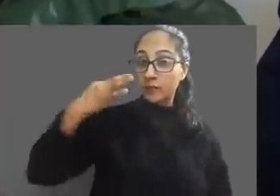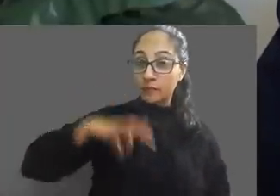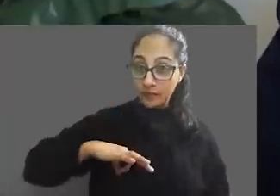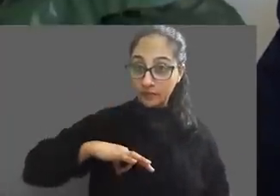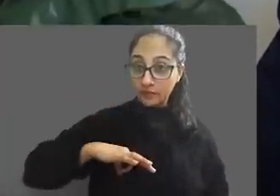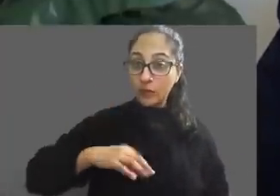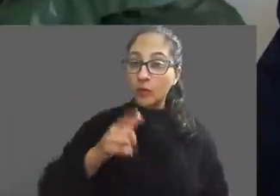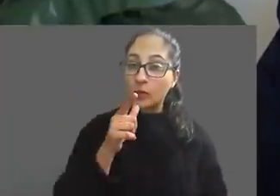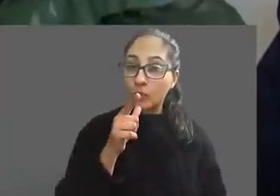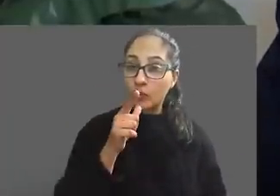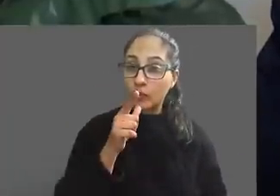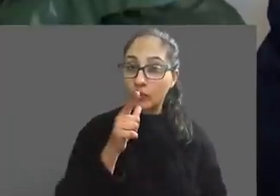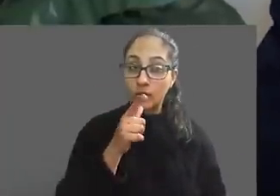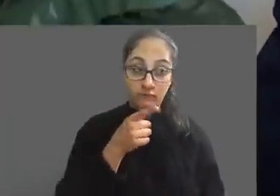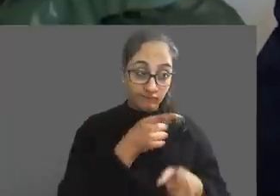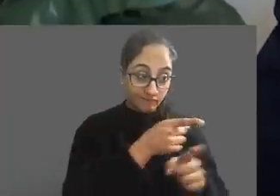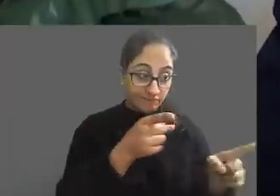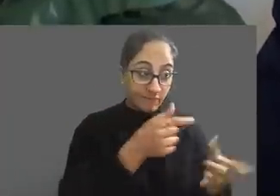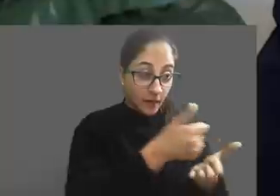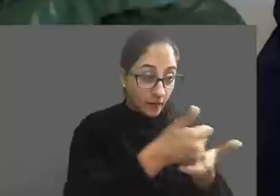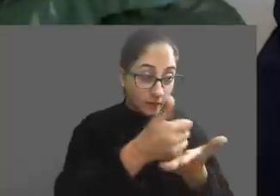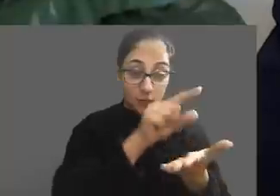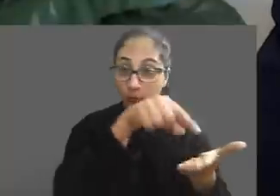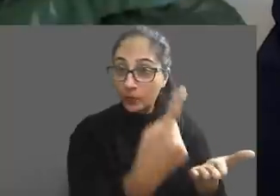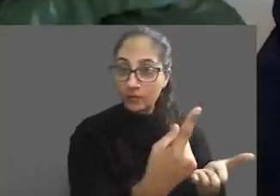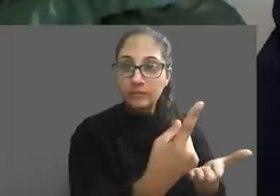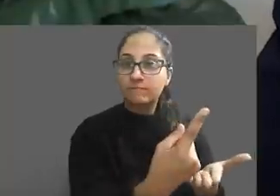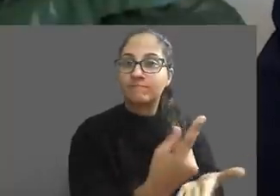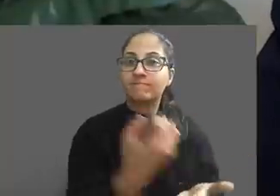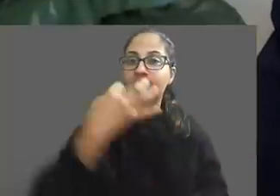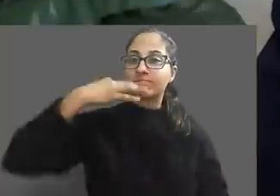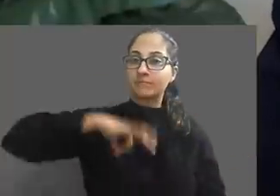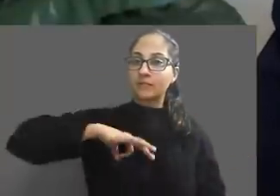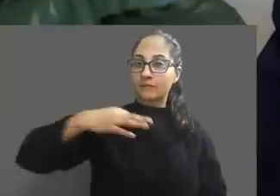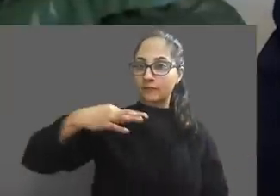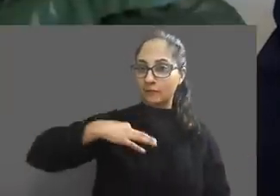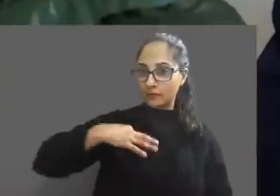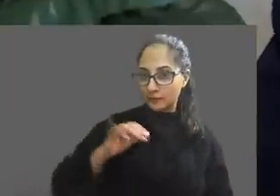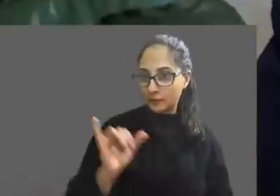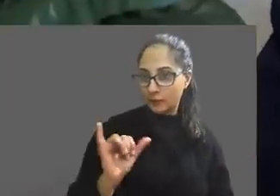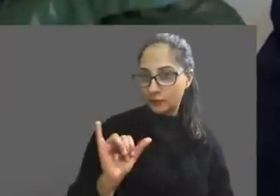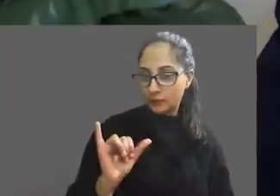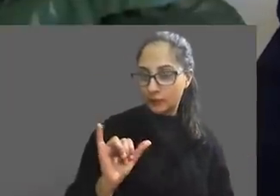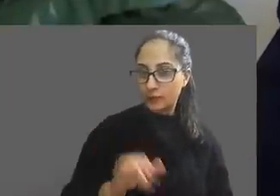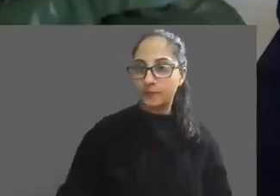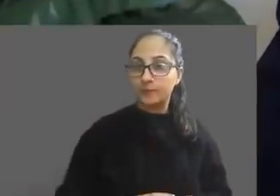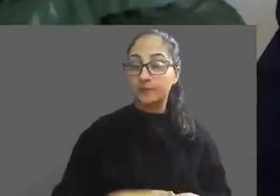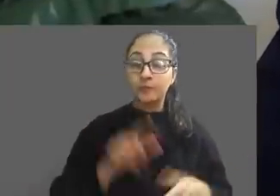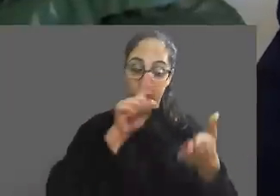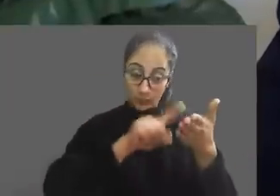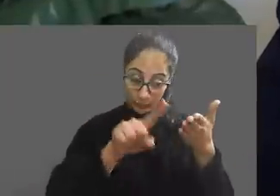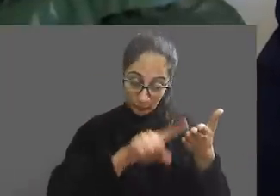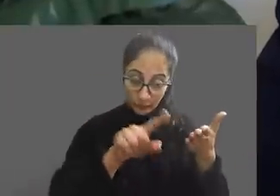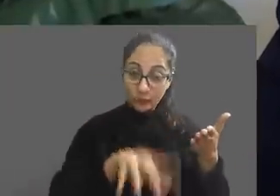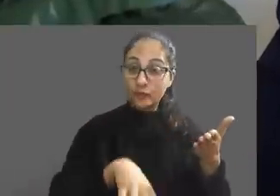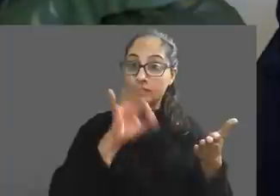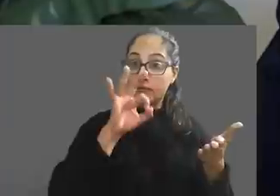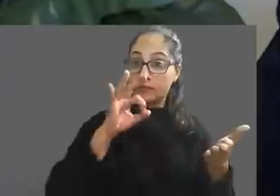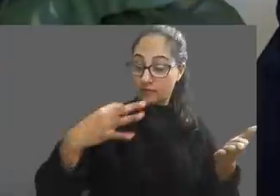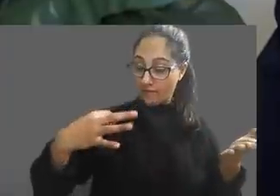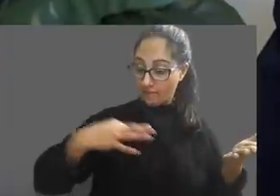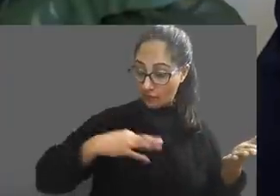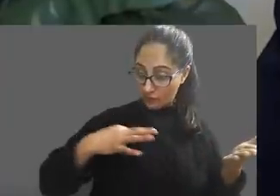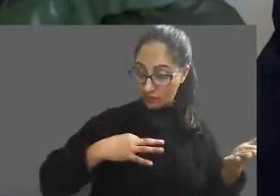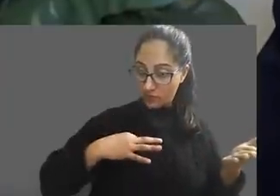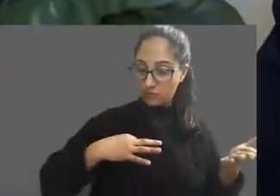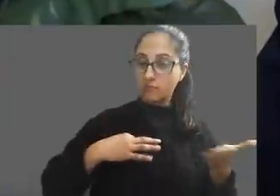and mental health, improved self-esteem, greater functional ability, lower rates of depression, and a greater